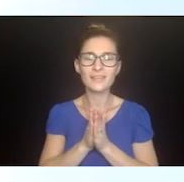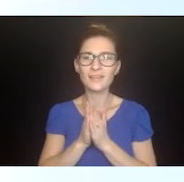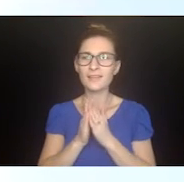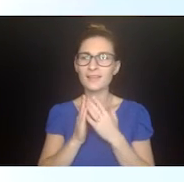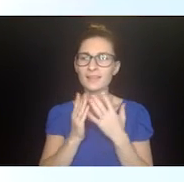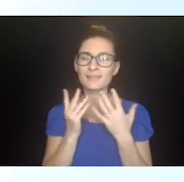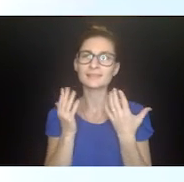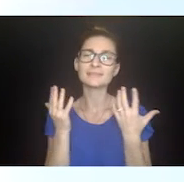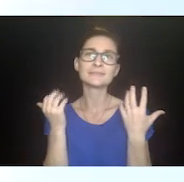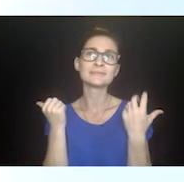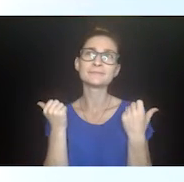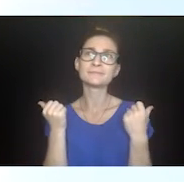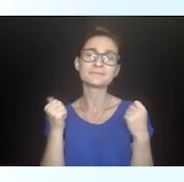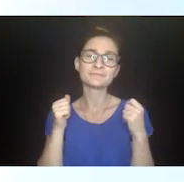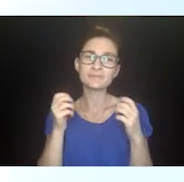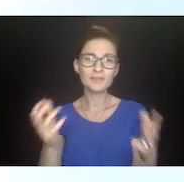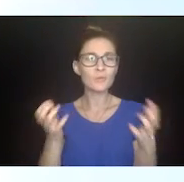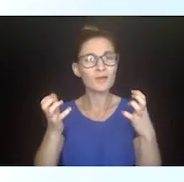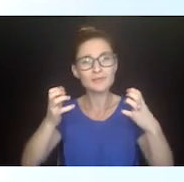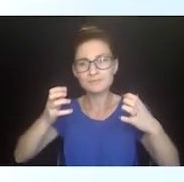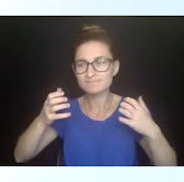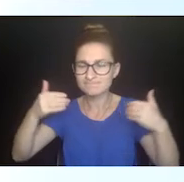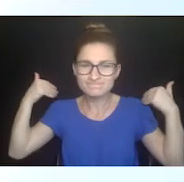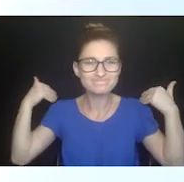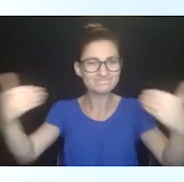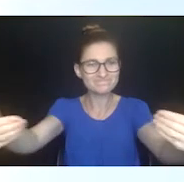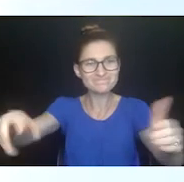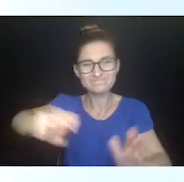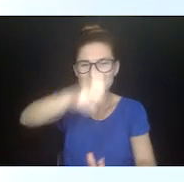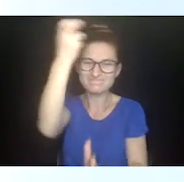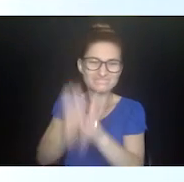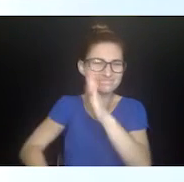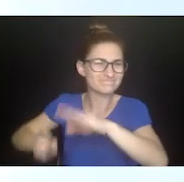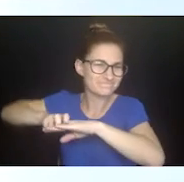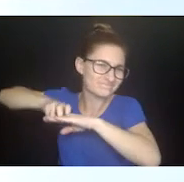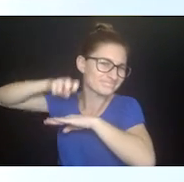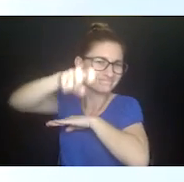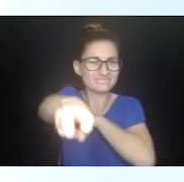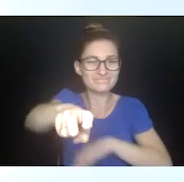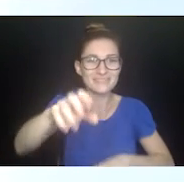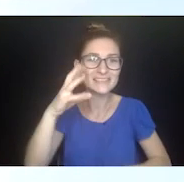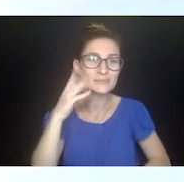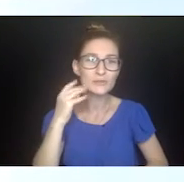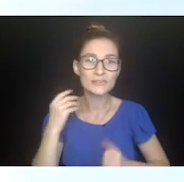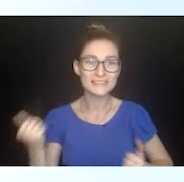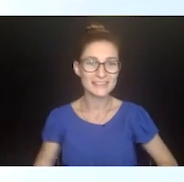just wanting to be in life, fully experiencing life.